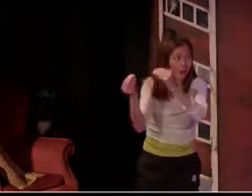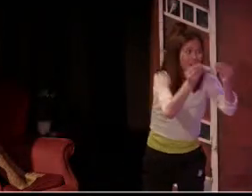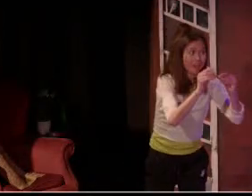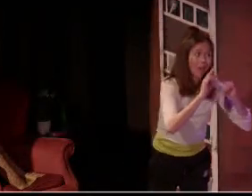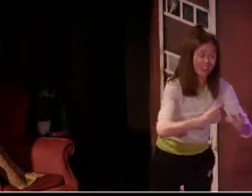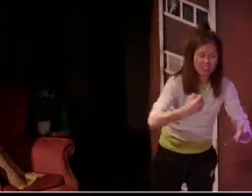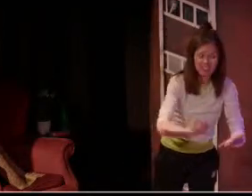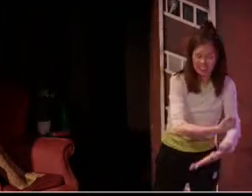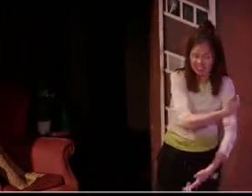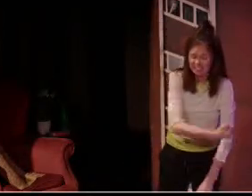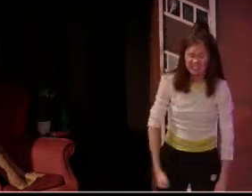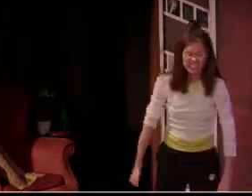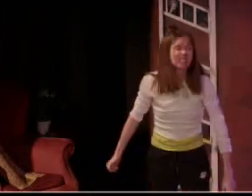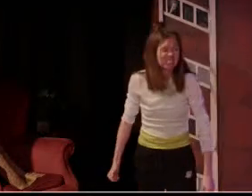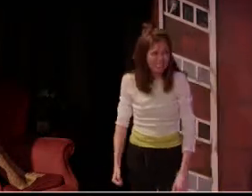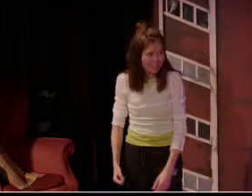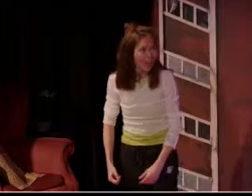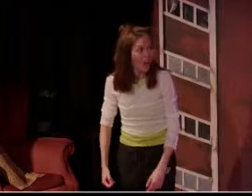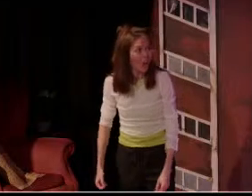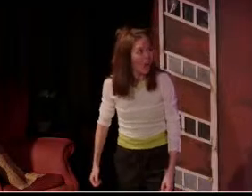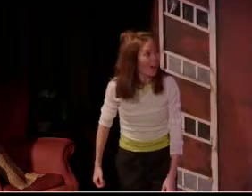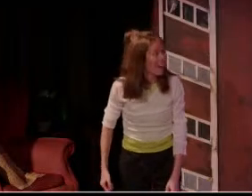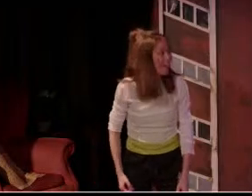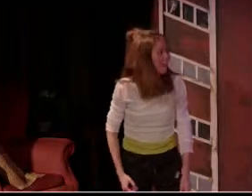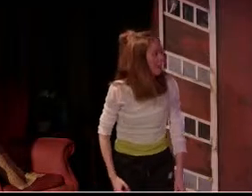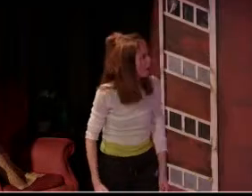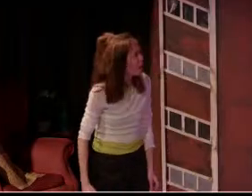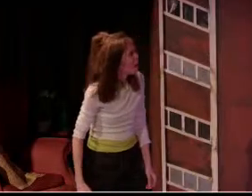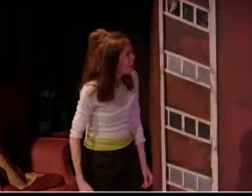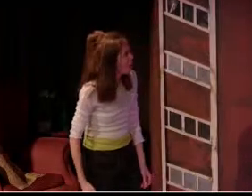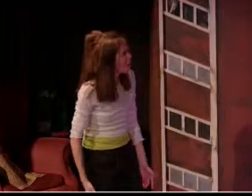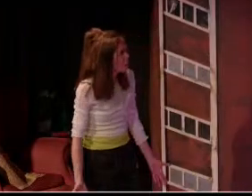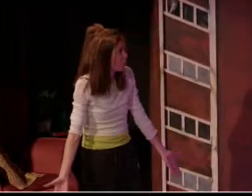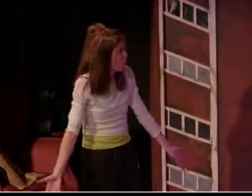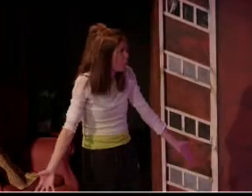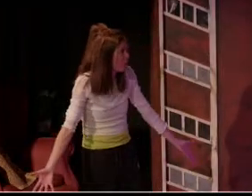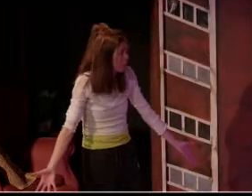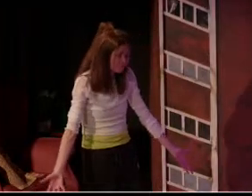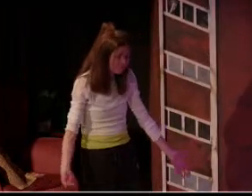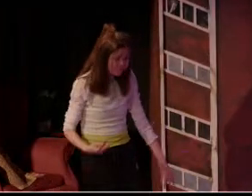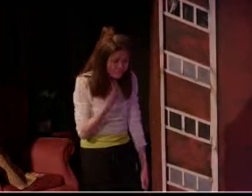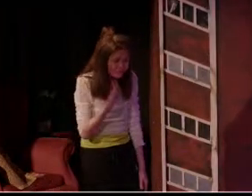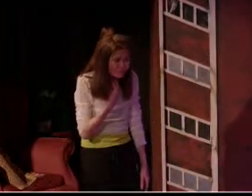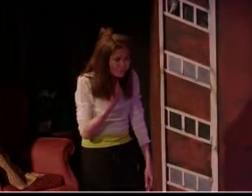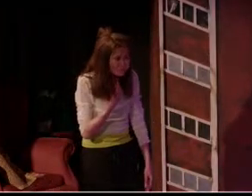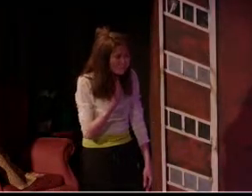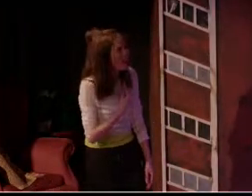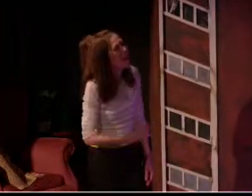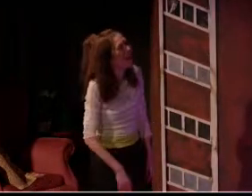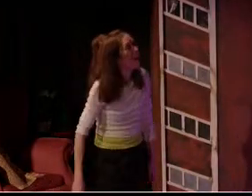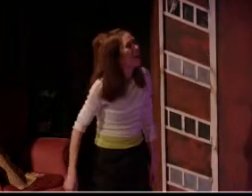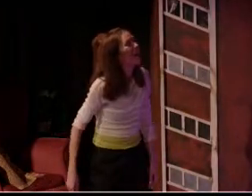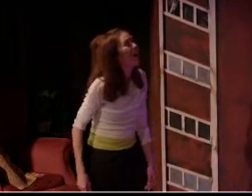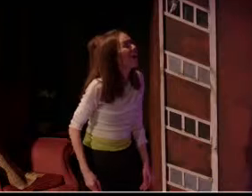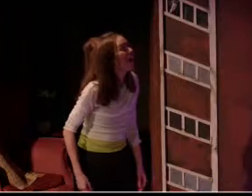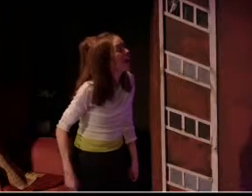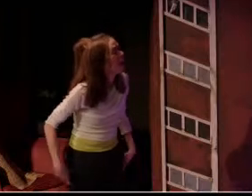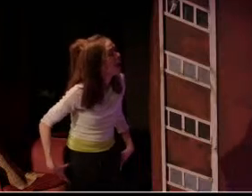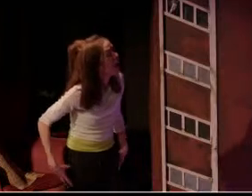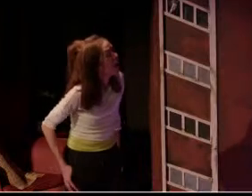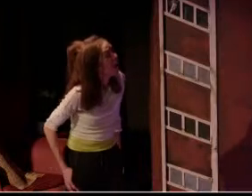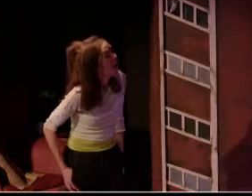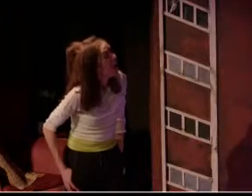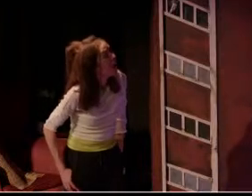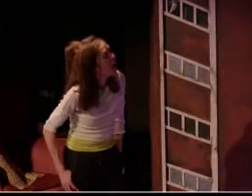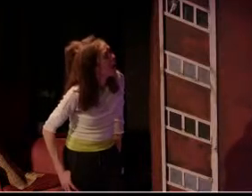o'er. What, like a corpse? No, like a